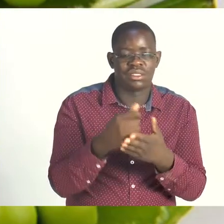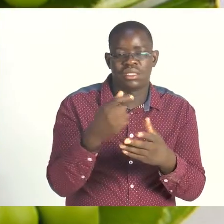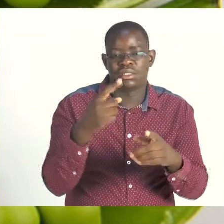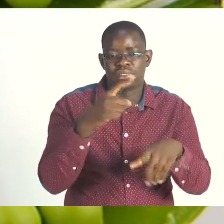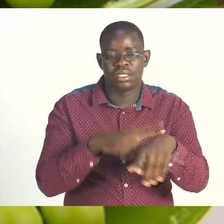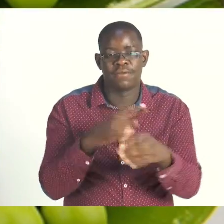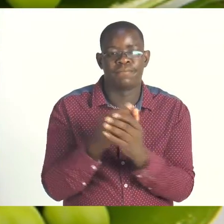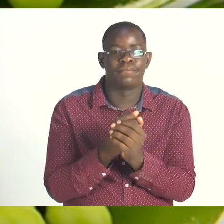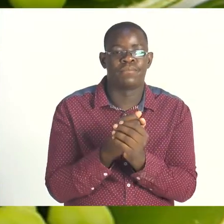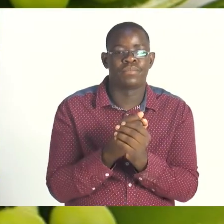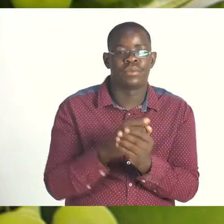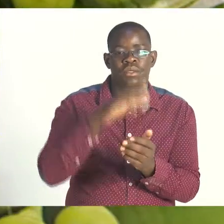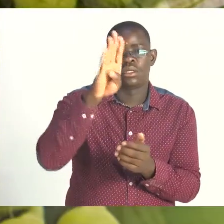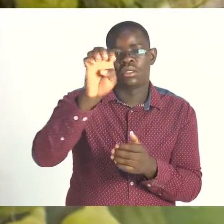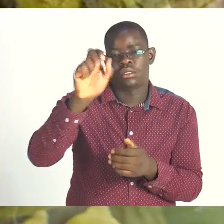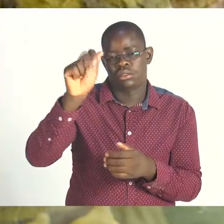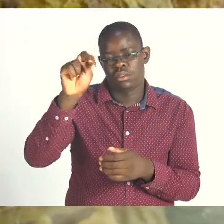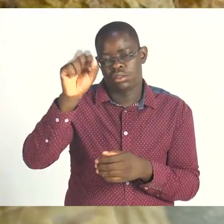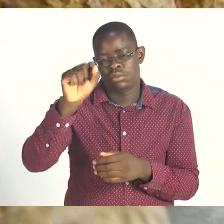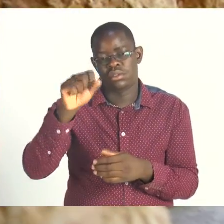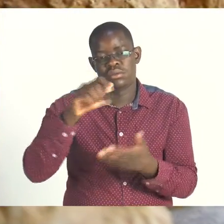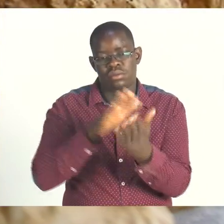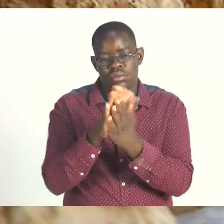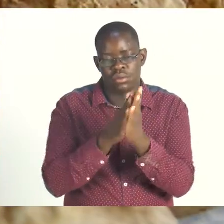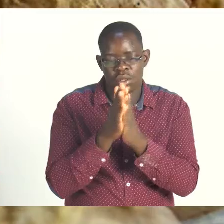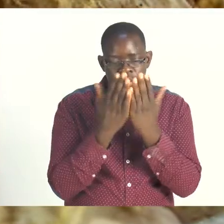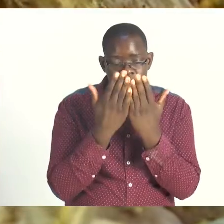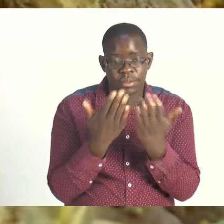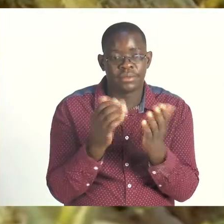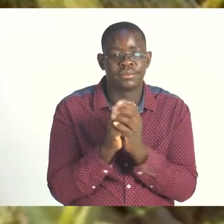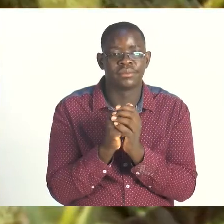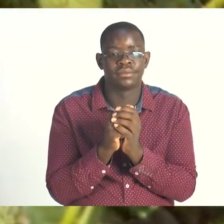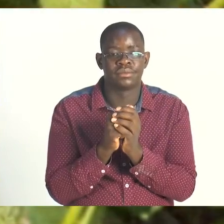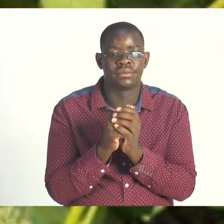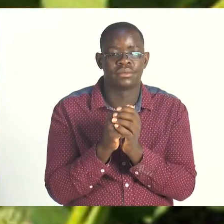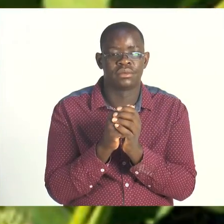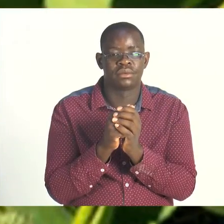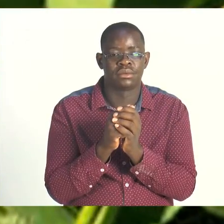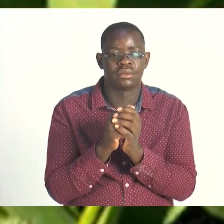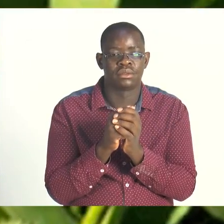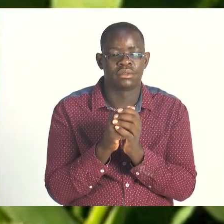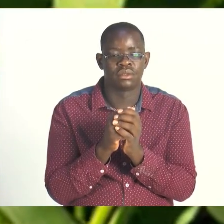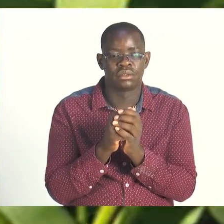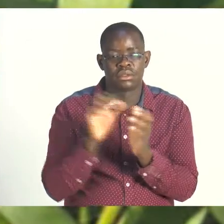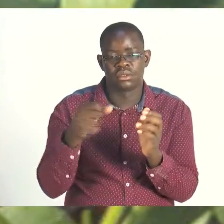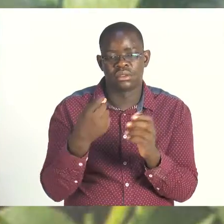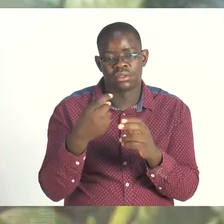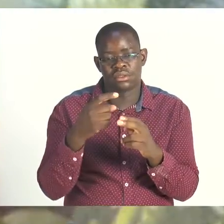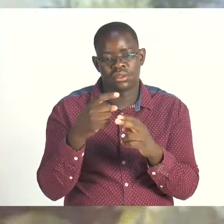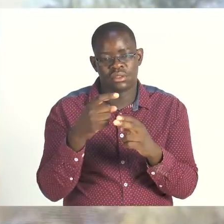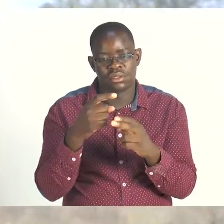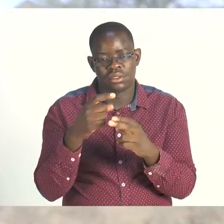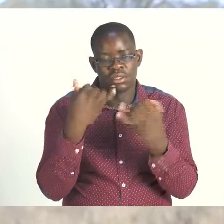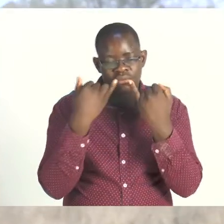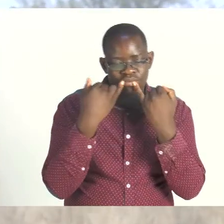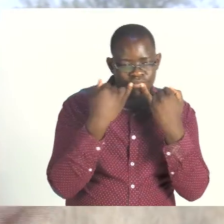of legumes are beans, nuts, and clover. You know, I'll go and share with Linus as